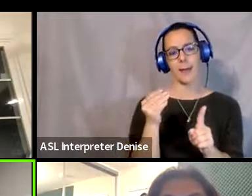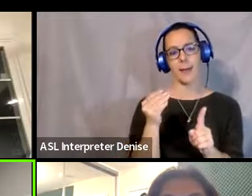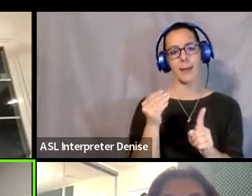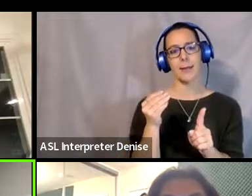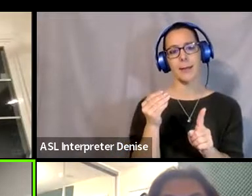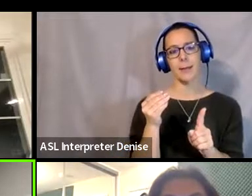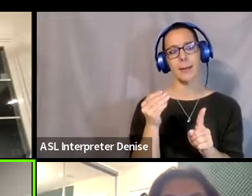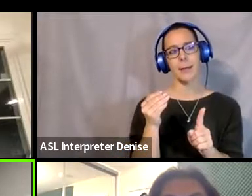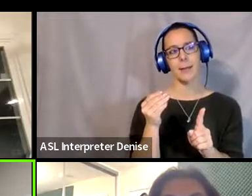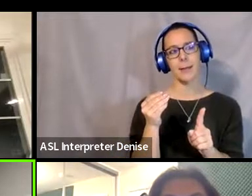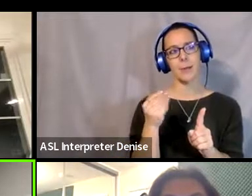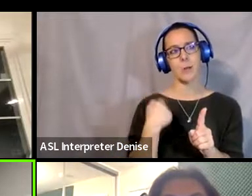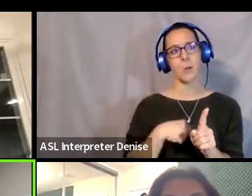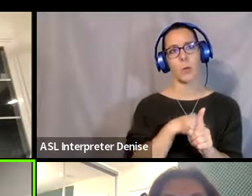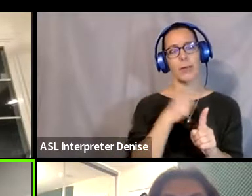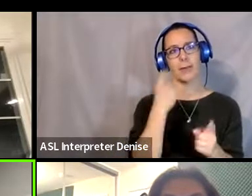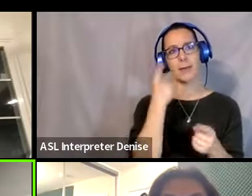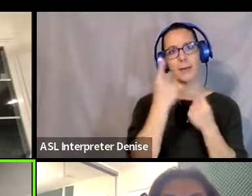being